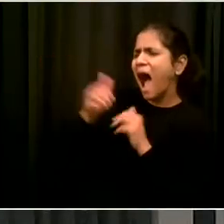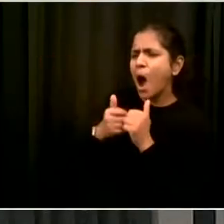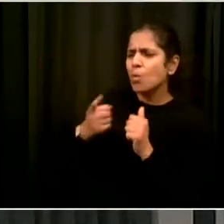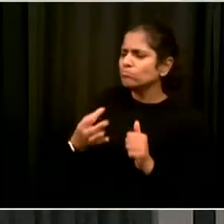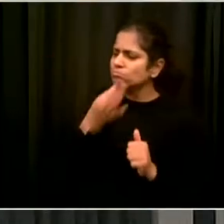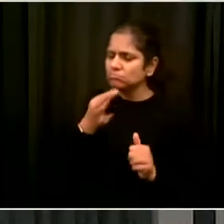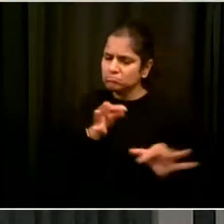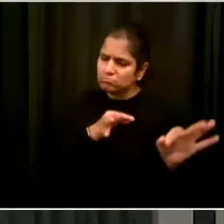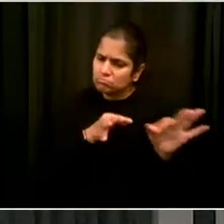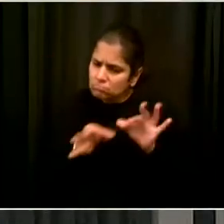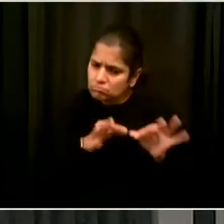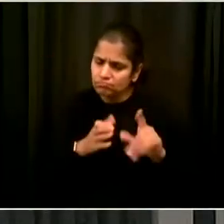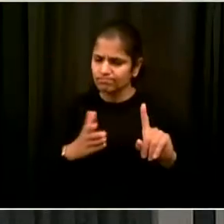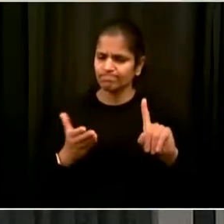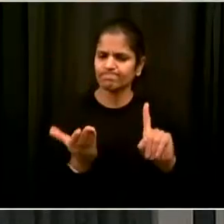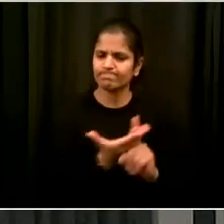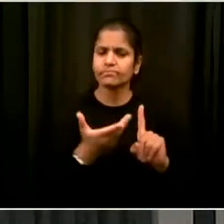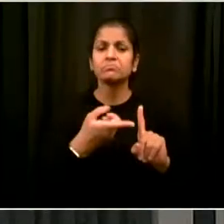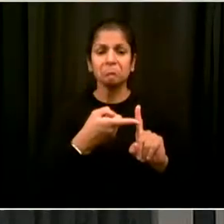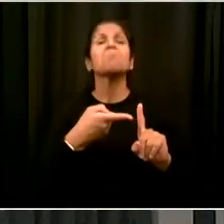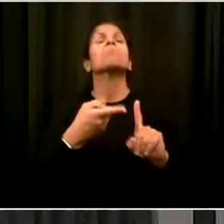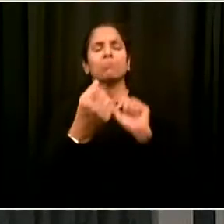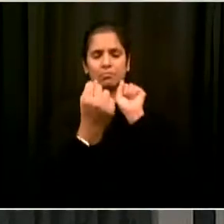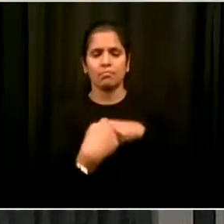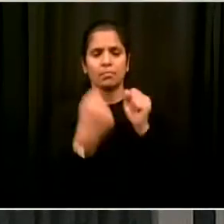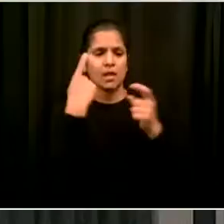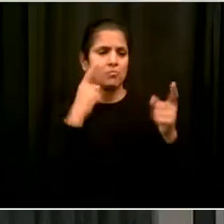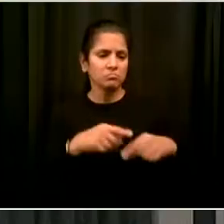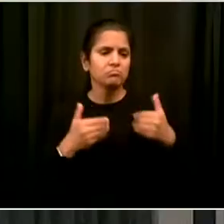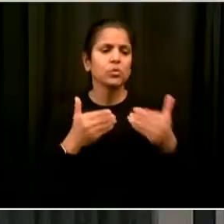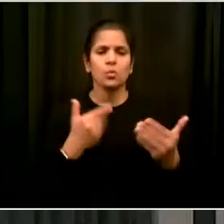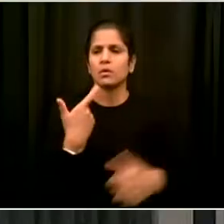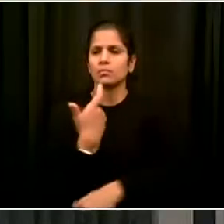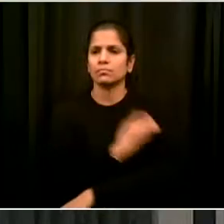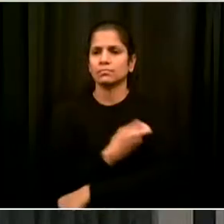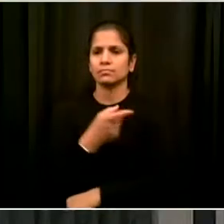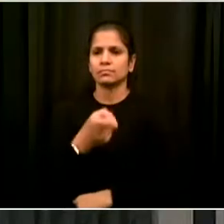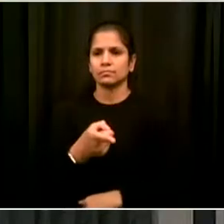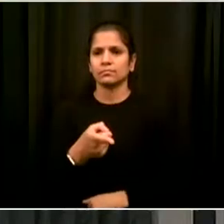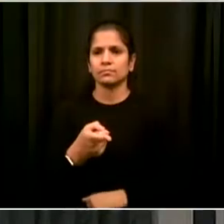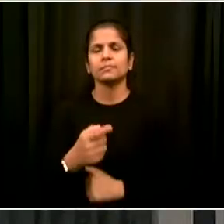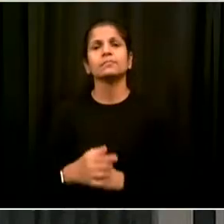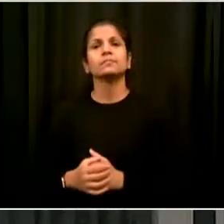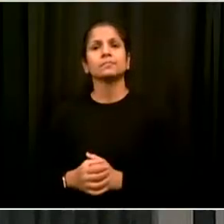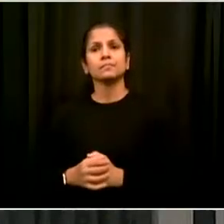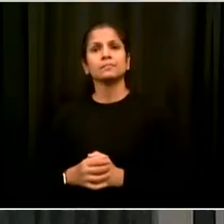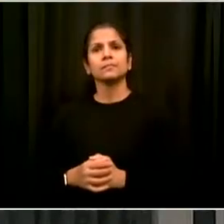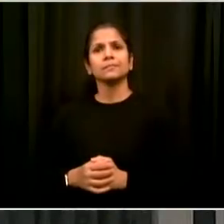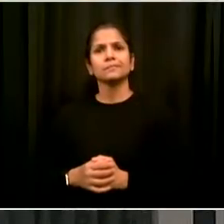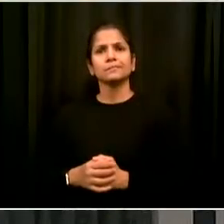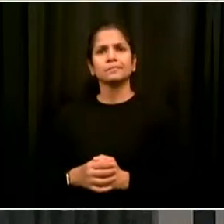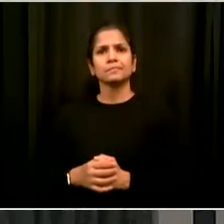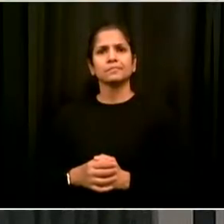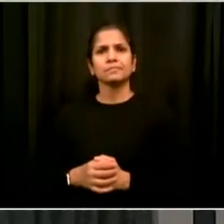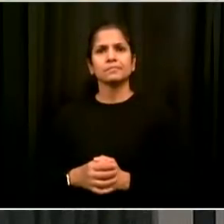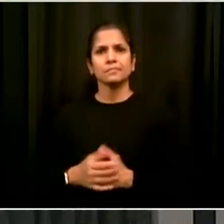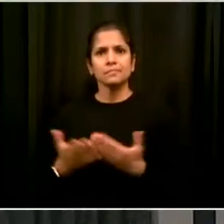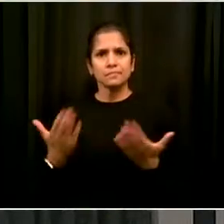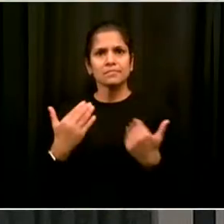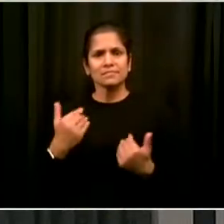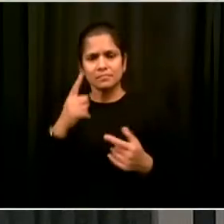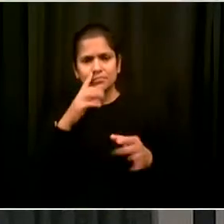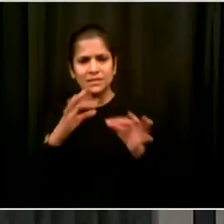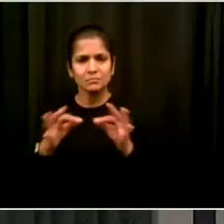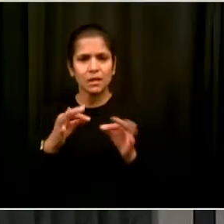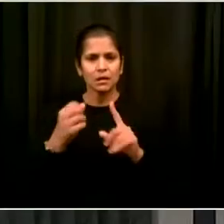pretty quickly. So if you want to talk a little bit about that outreach all across the city on how to reach different communities who have doubts.